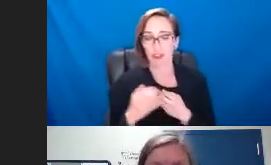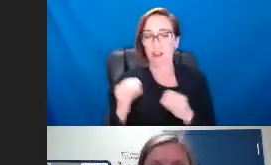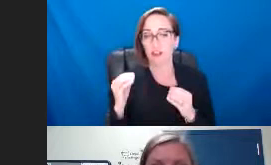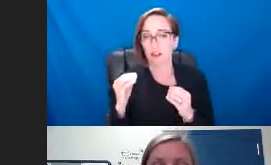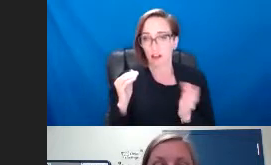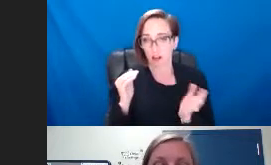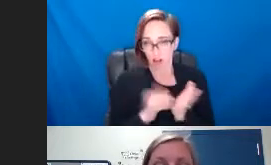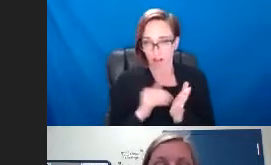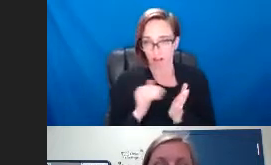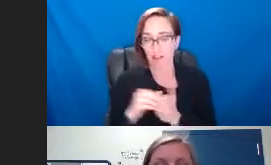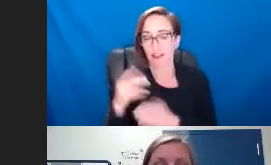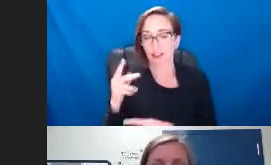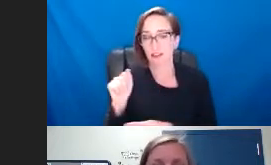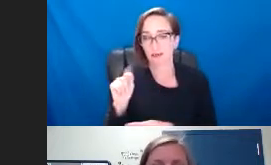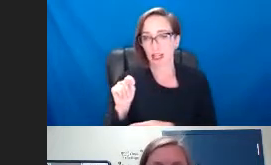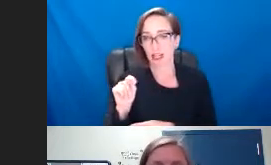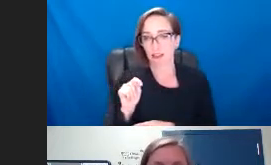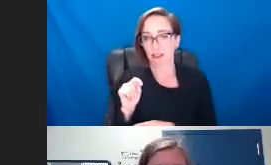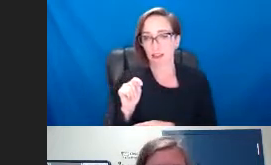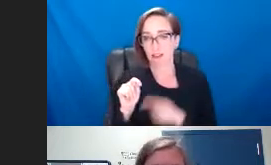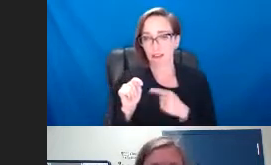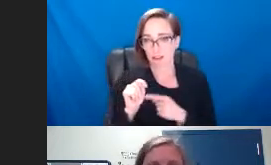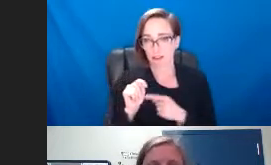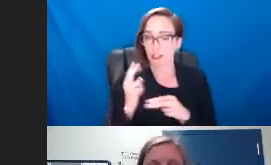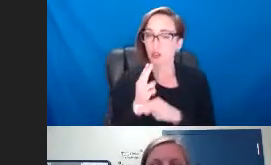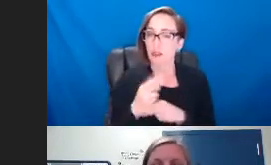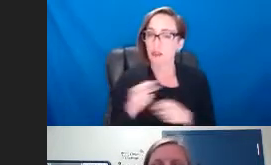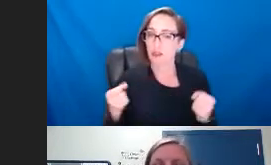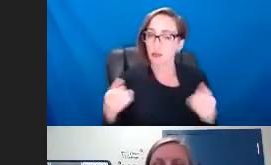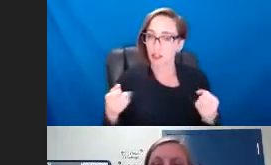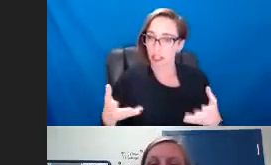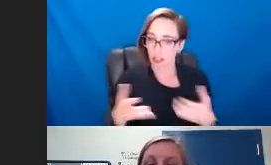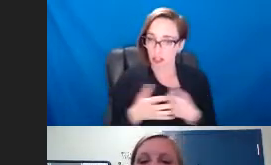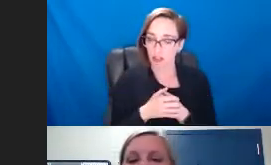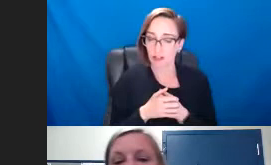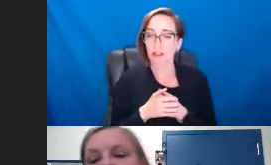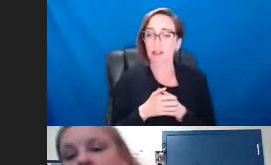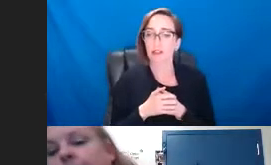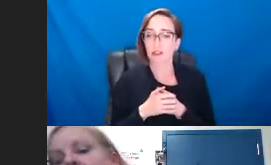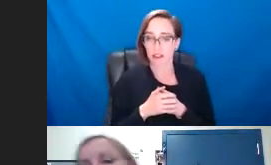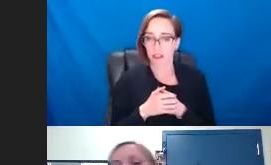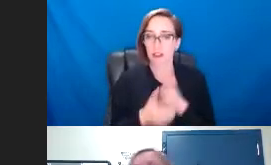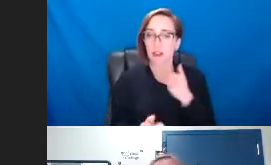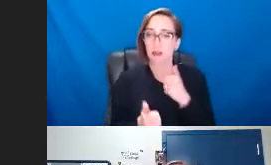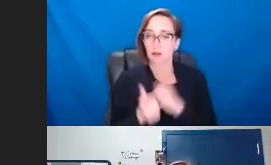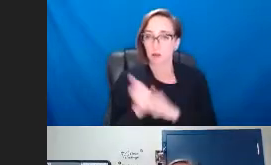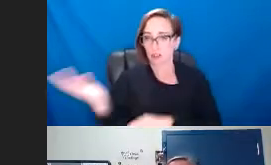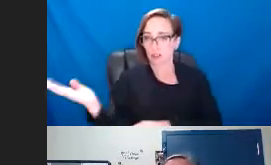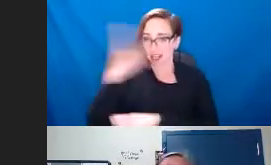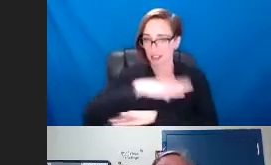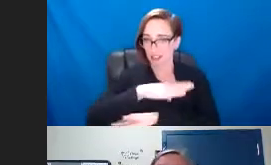not, Pat is wheelchair bound. Pat spends most of the day in a wheelchair.